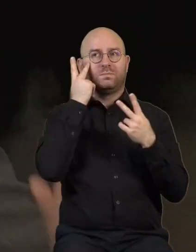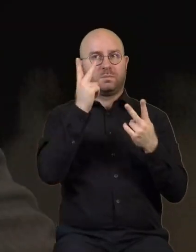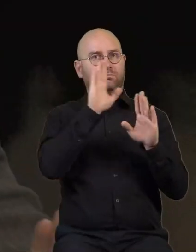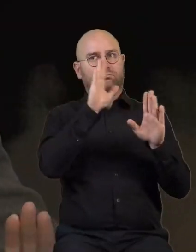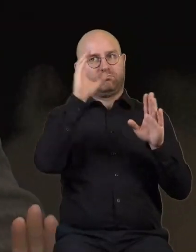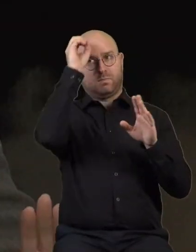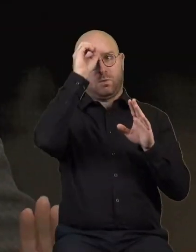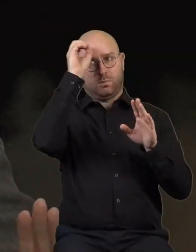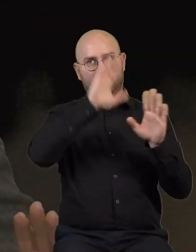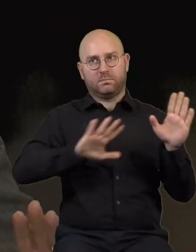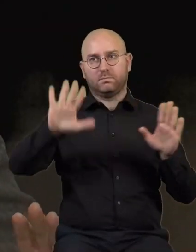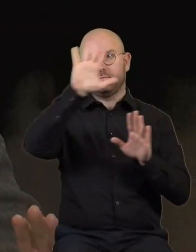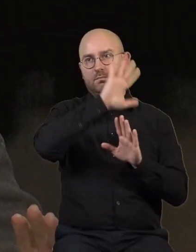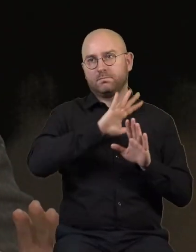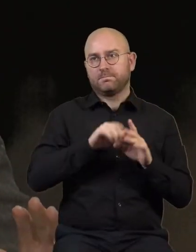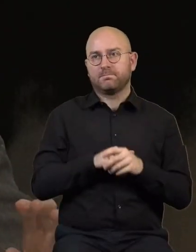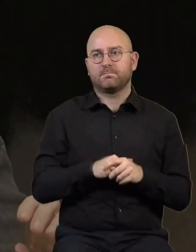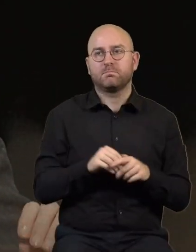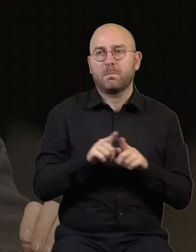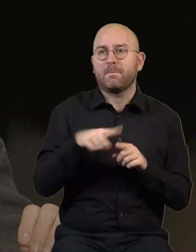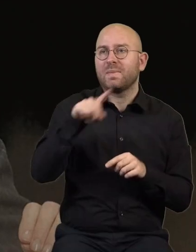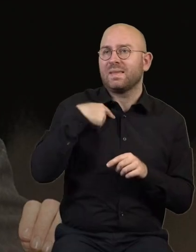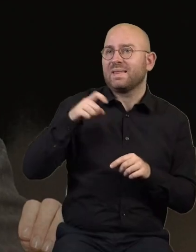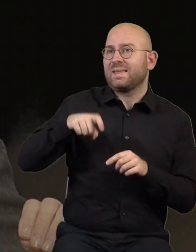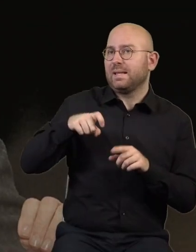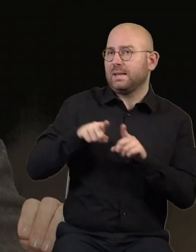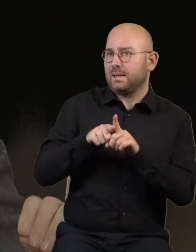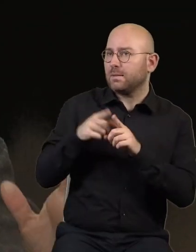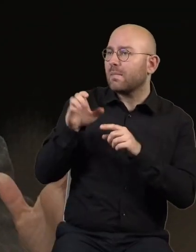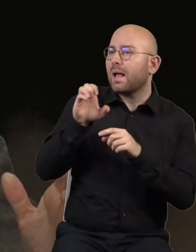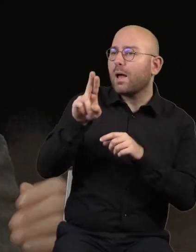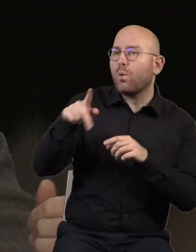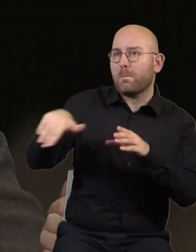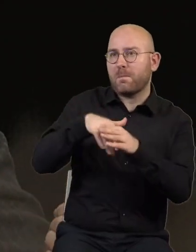lose, which is the,